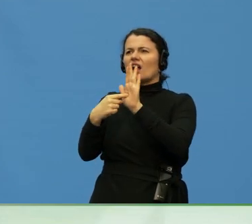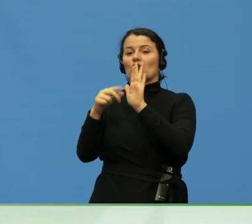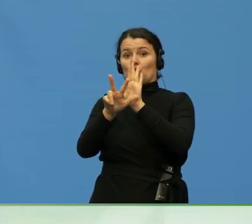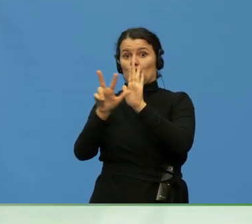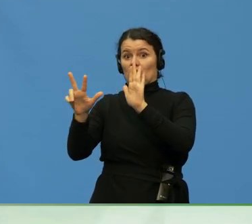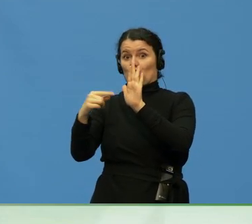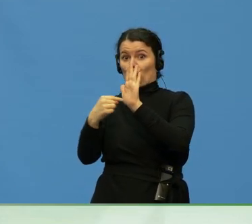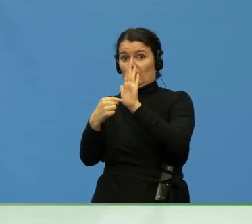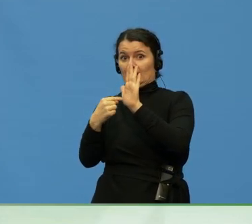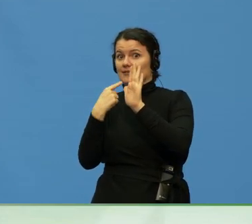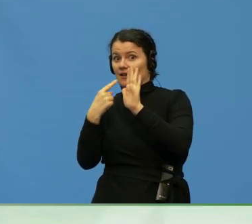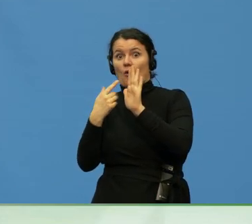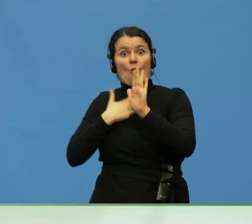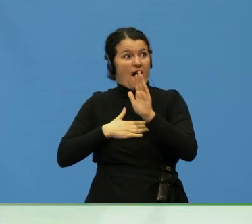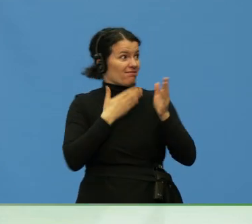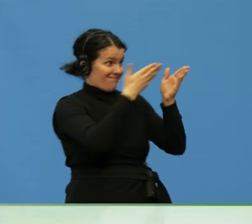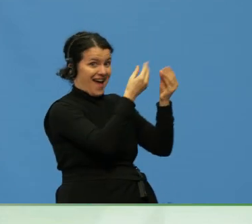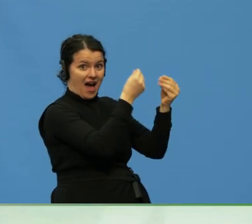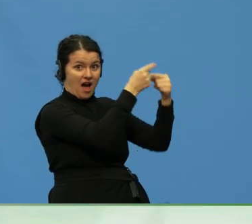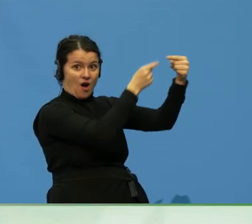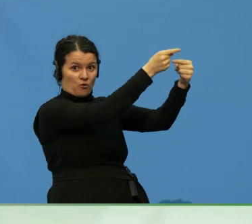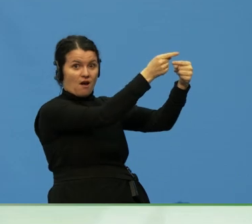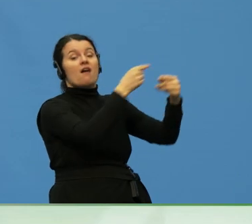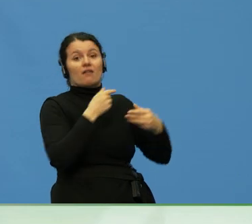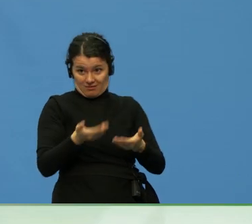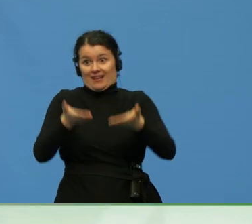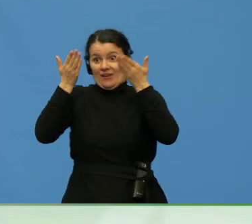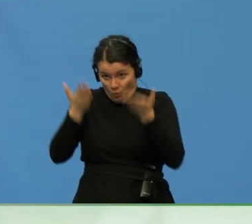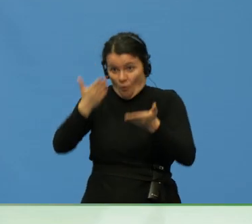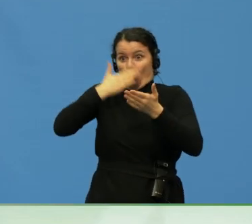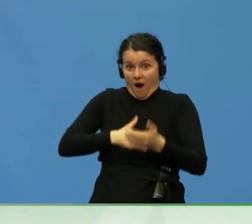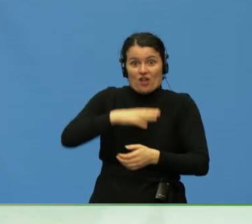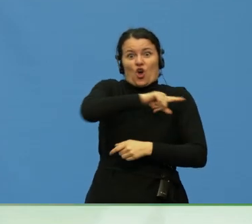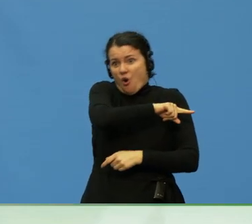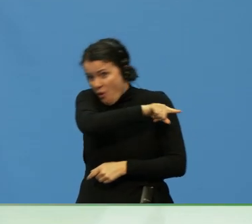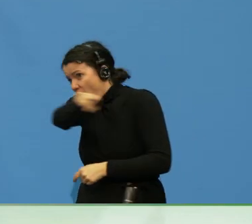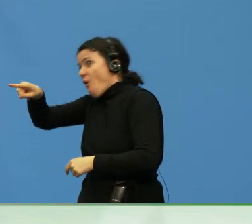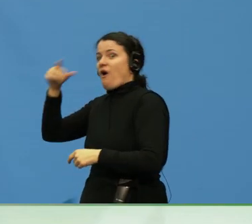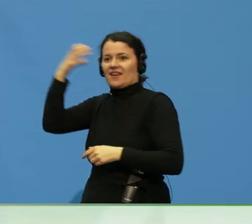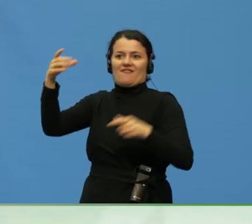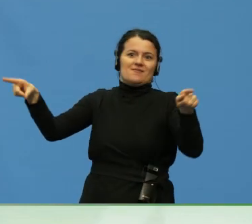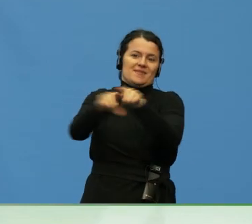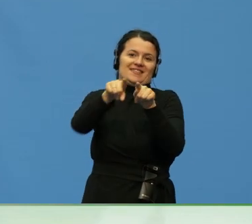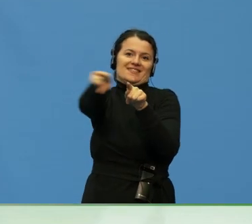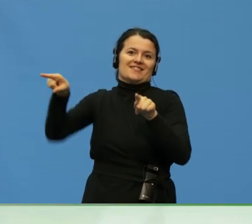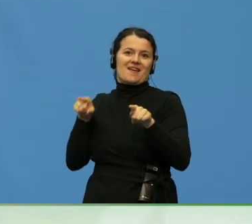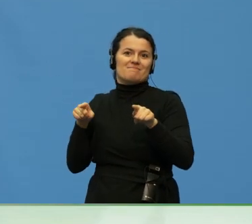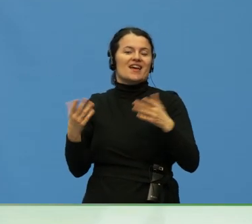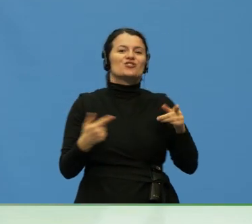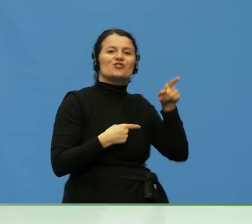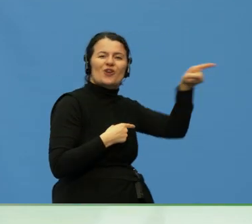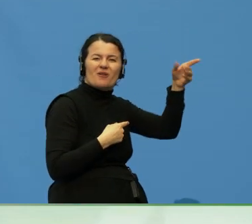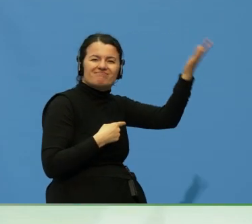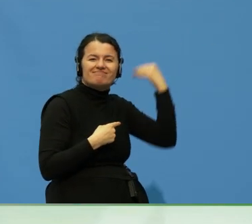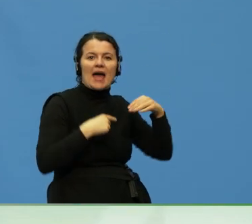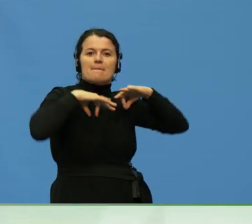33, that there's supposed to be a focal point in government to do exactly what Carla was talking about, which is not just be in charge